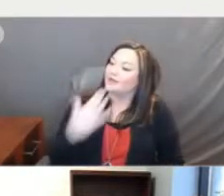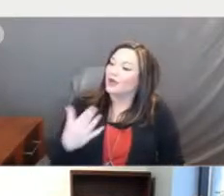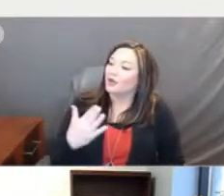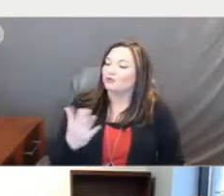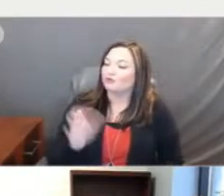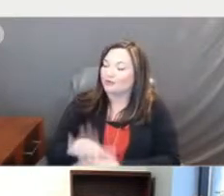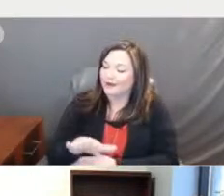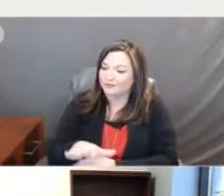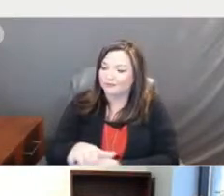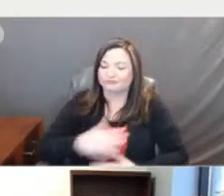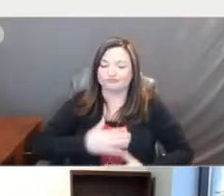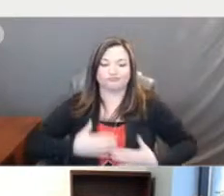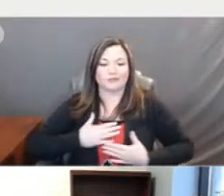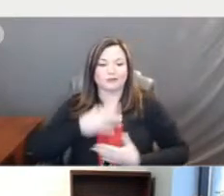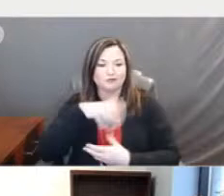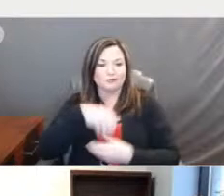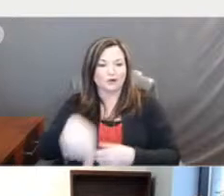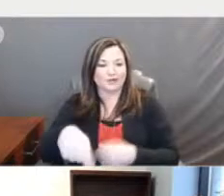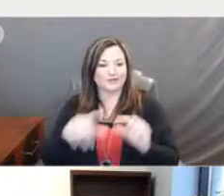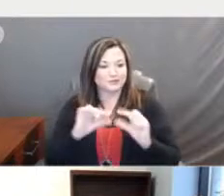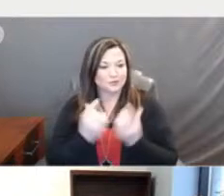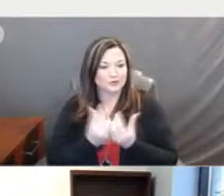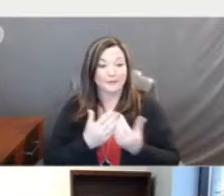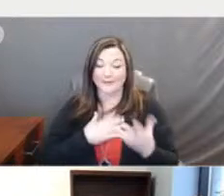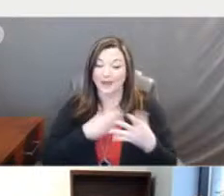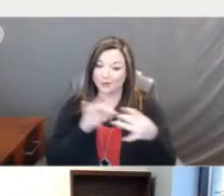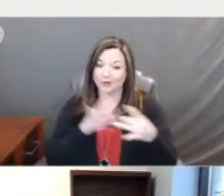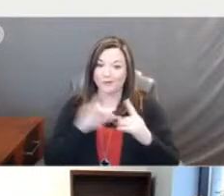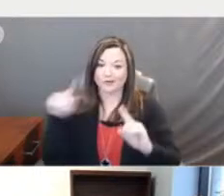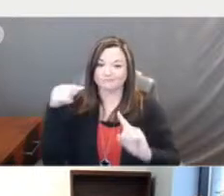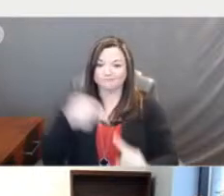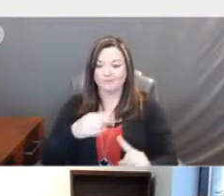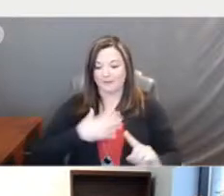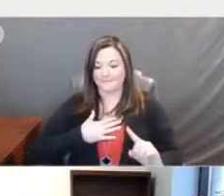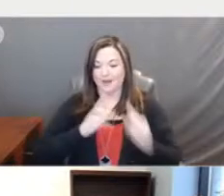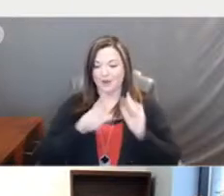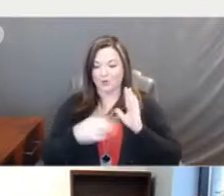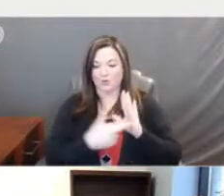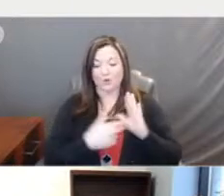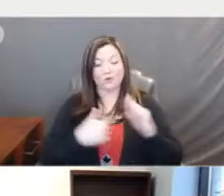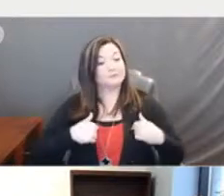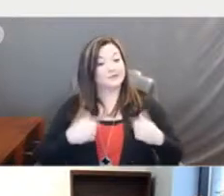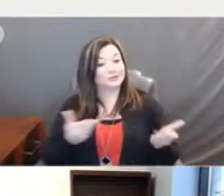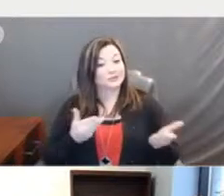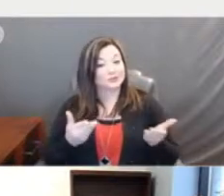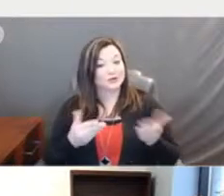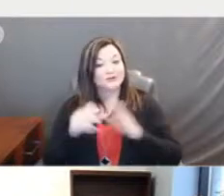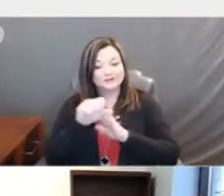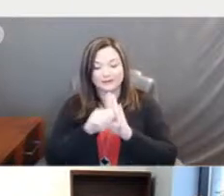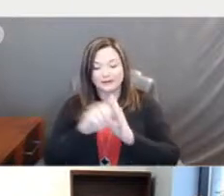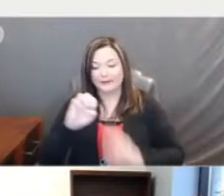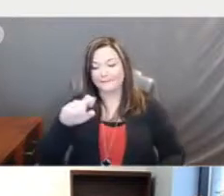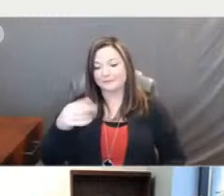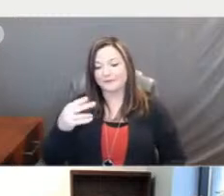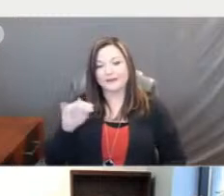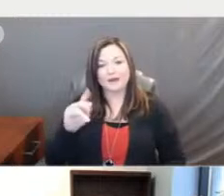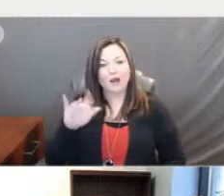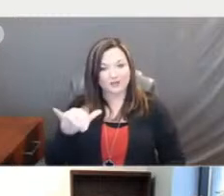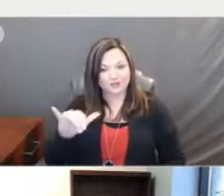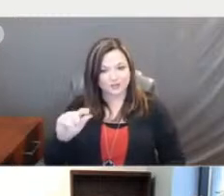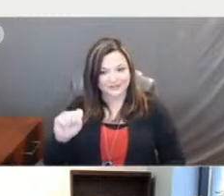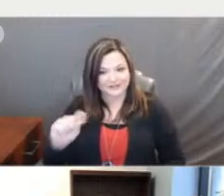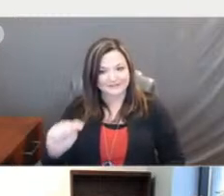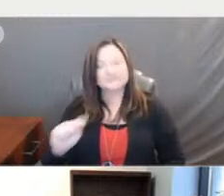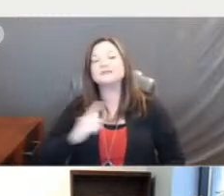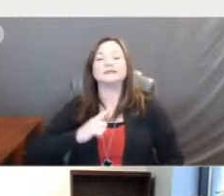of this group, and my remarks have to do with my role. I serve as the state epidemiologist, so I play a leading role